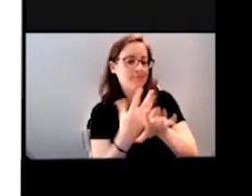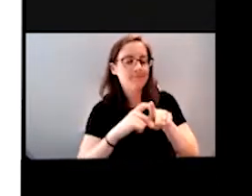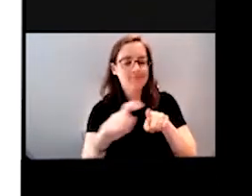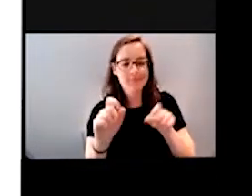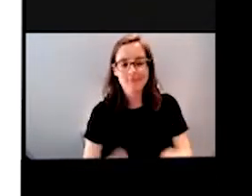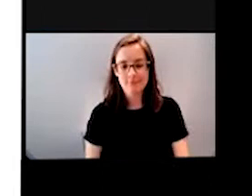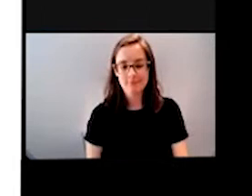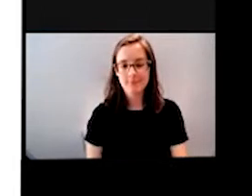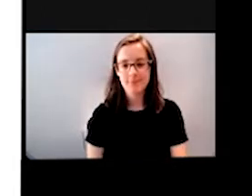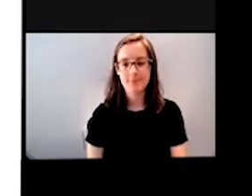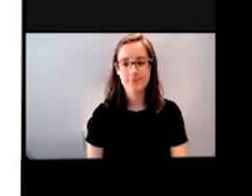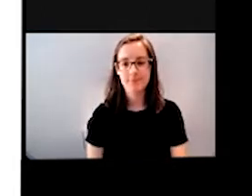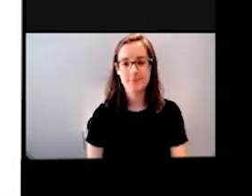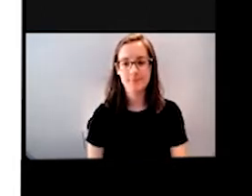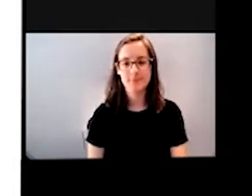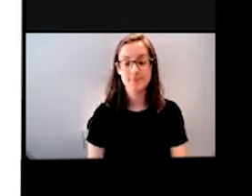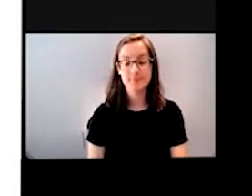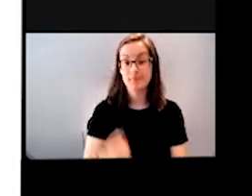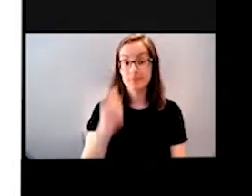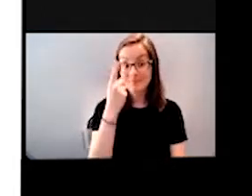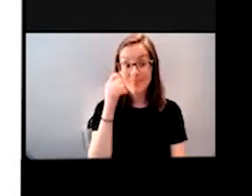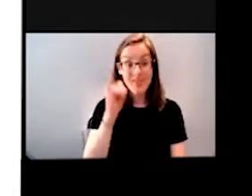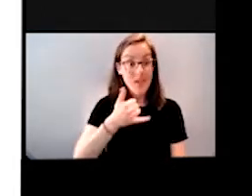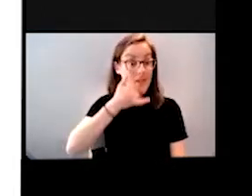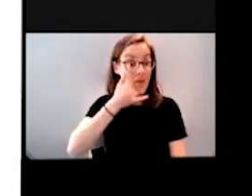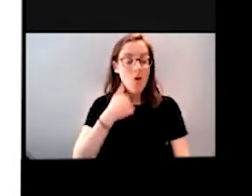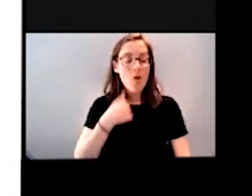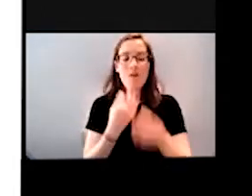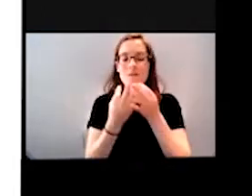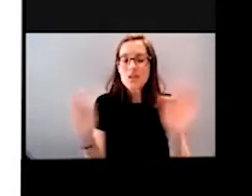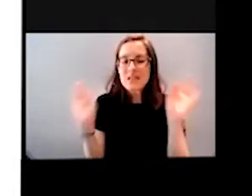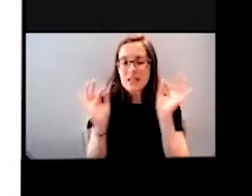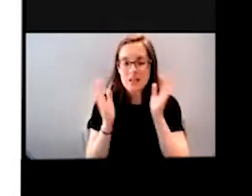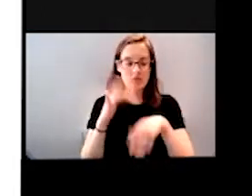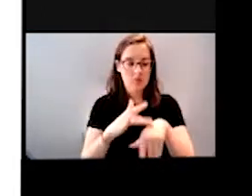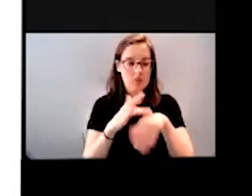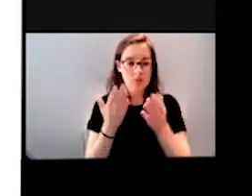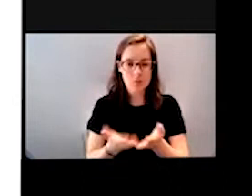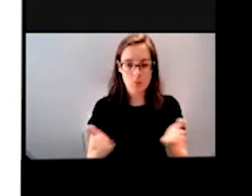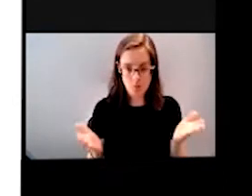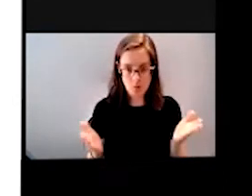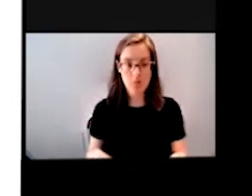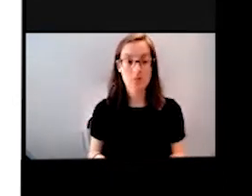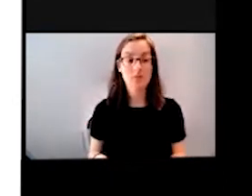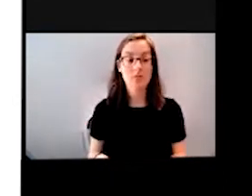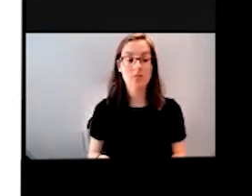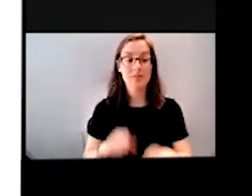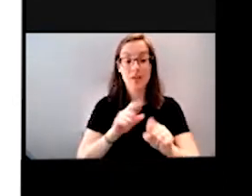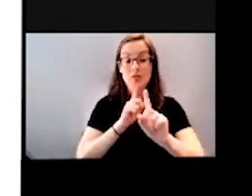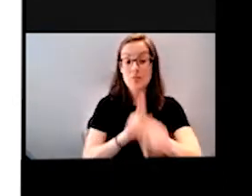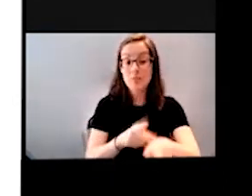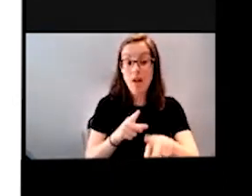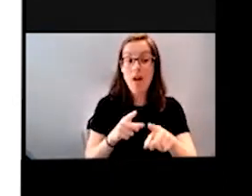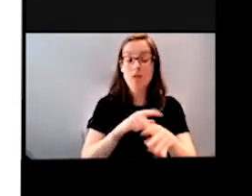Our helpline is a free resource that answers calls in English,